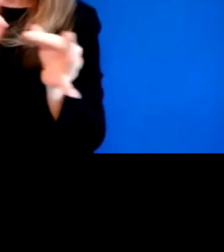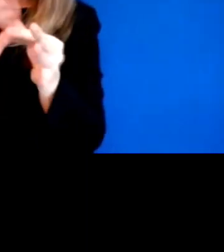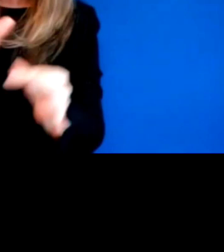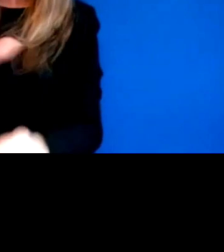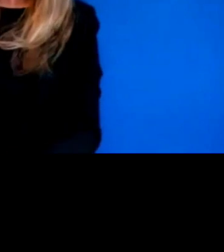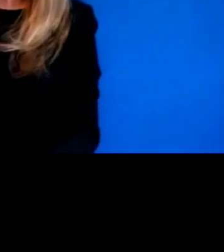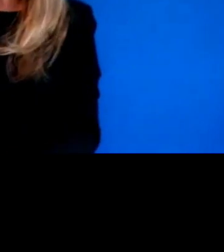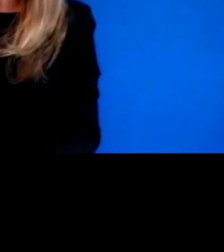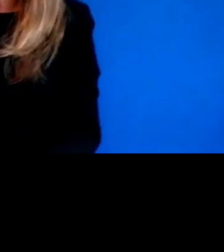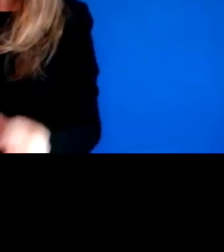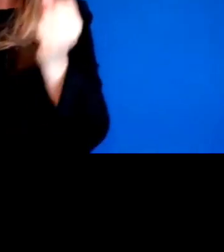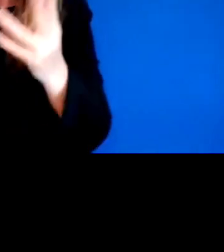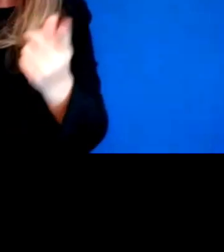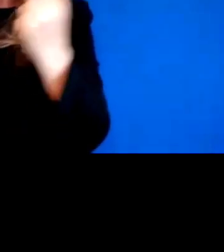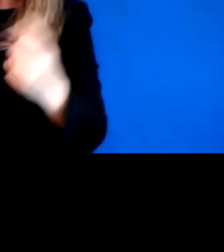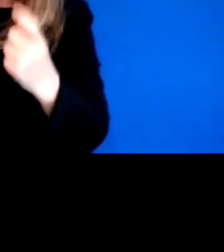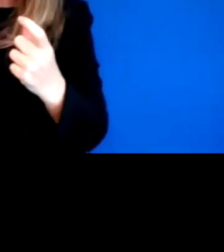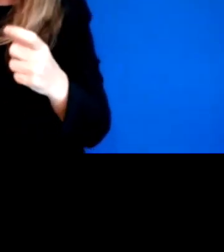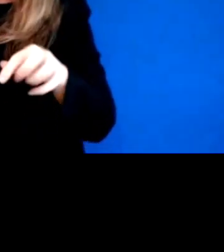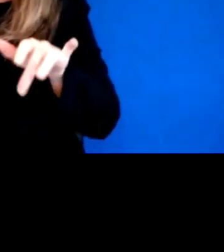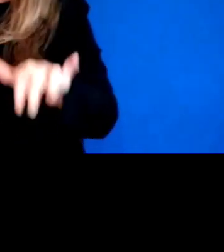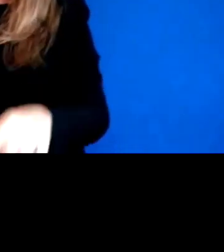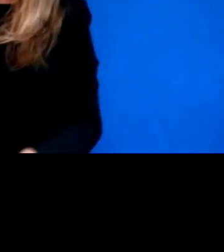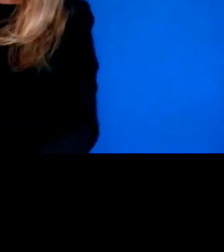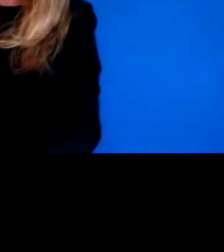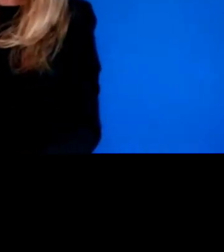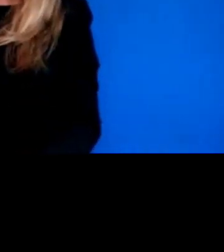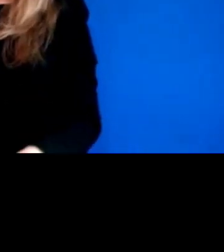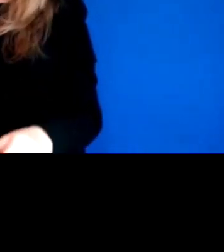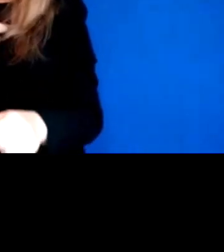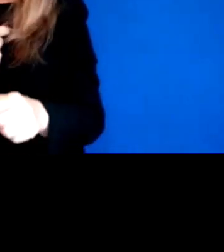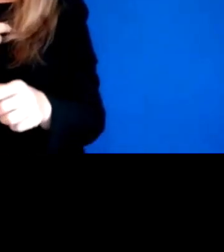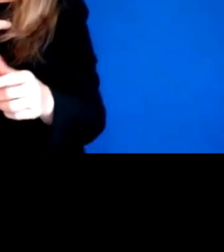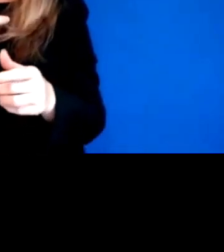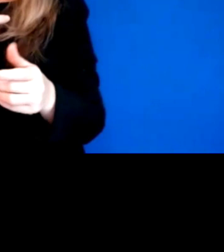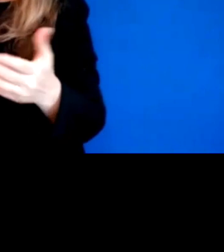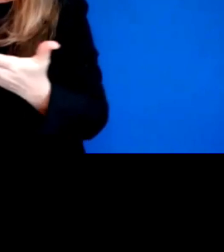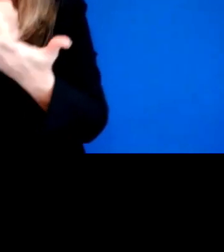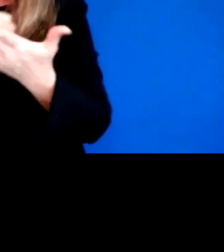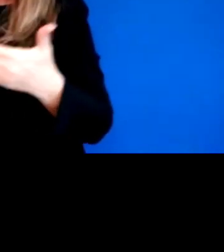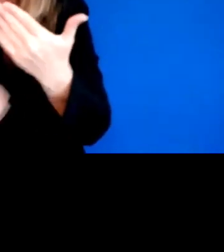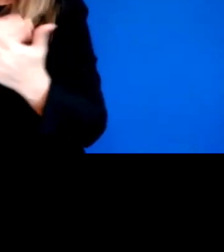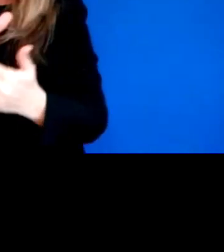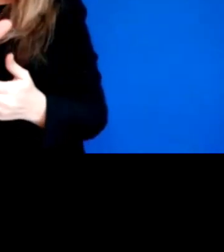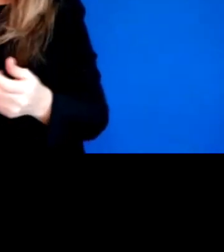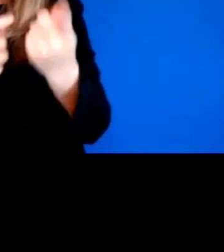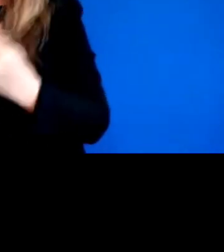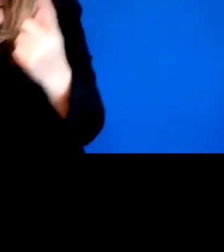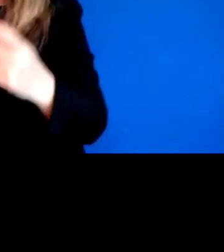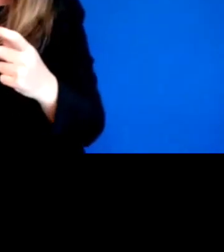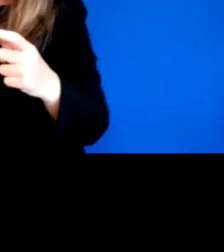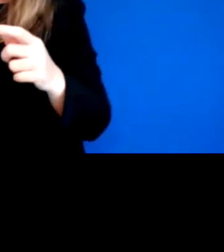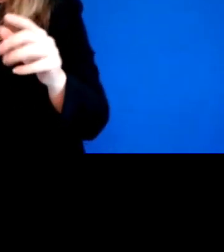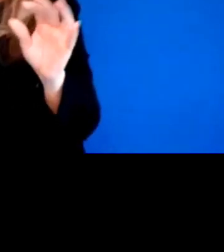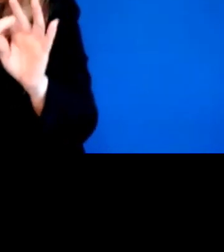coming through. We're keeping up with these and synthesizing the questions, and we'll be asked at different points throughout the course. Just to let everyone